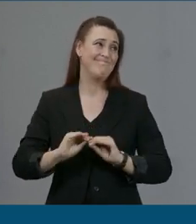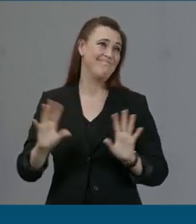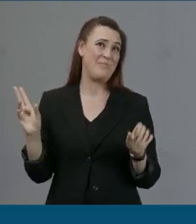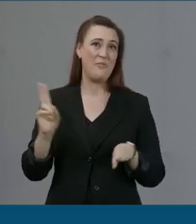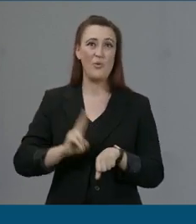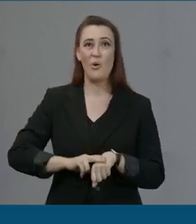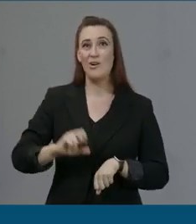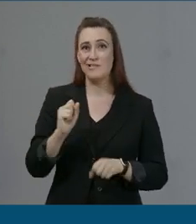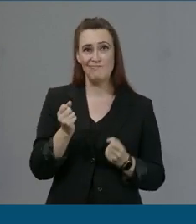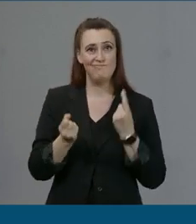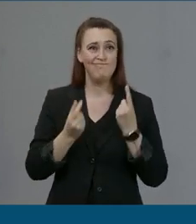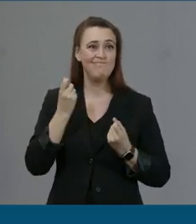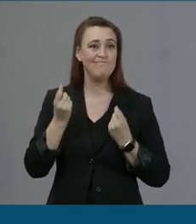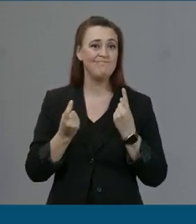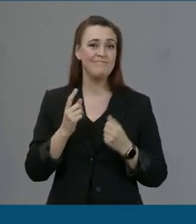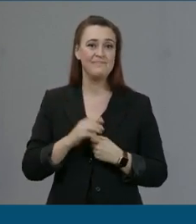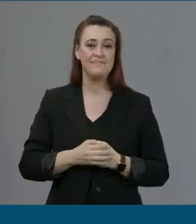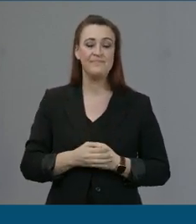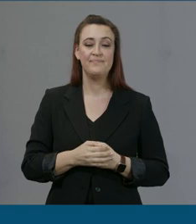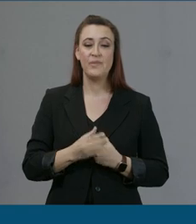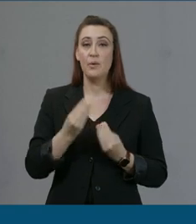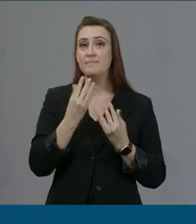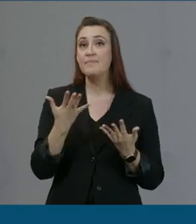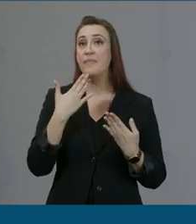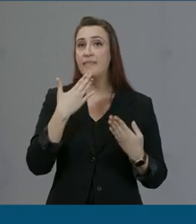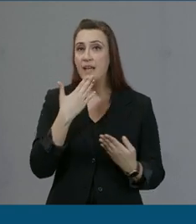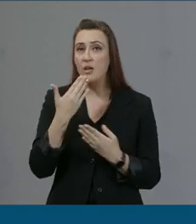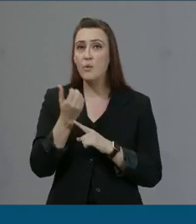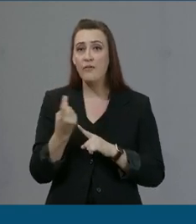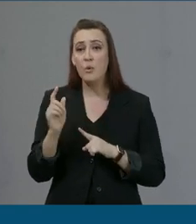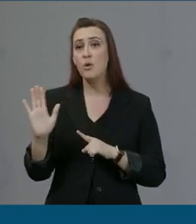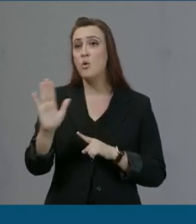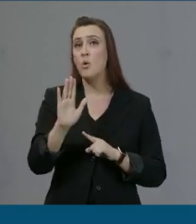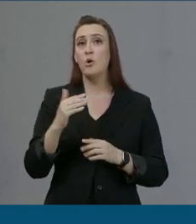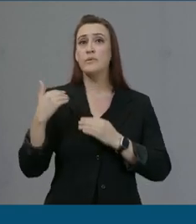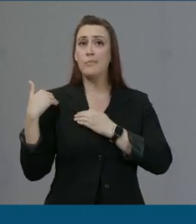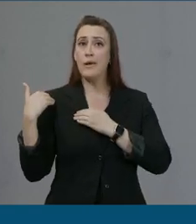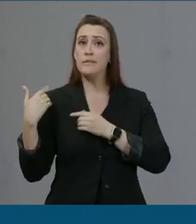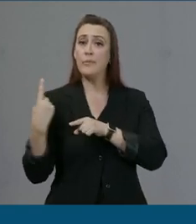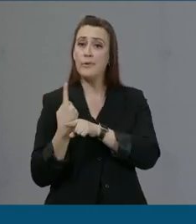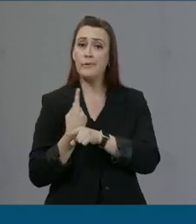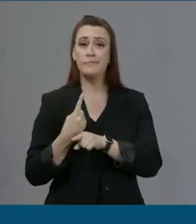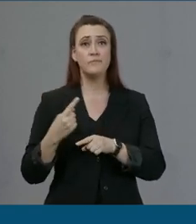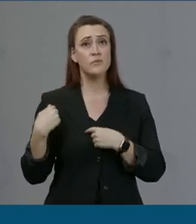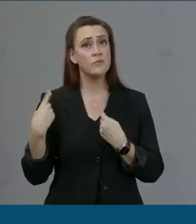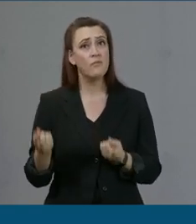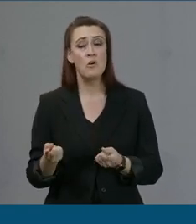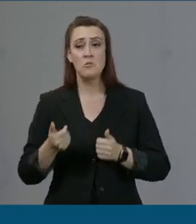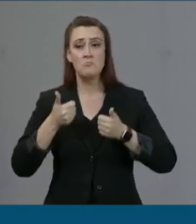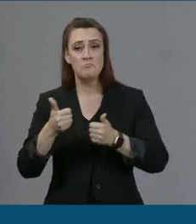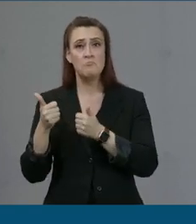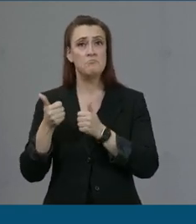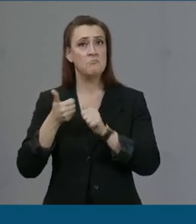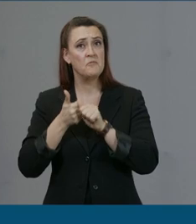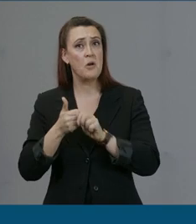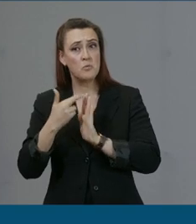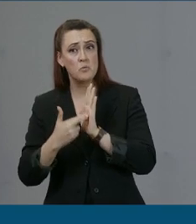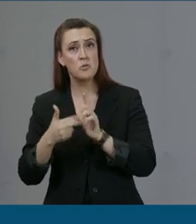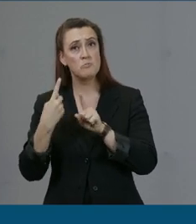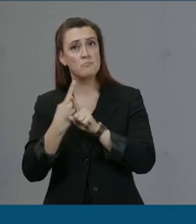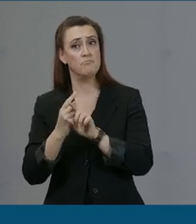course. I want to thank everybody for their responsible and prudent behavior. And